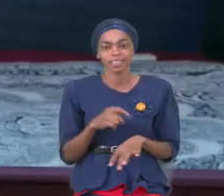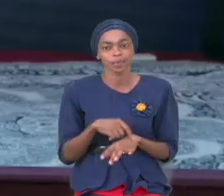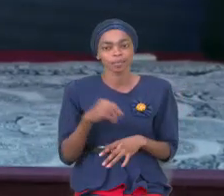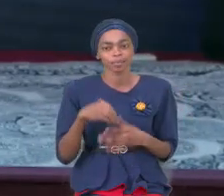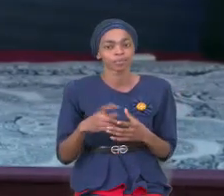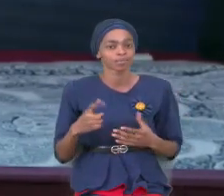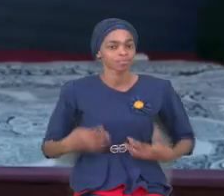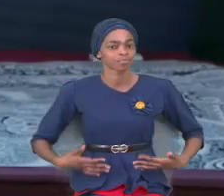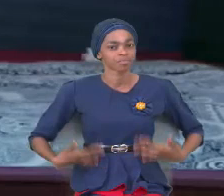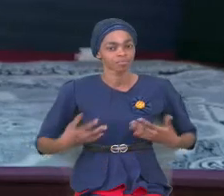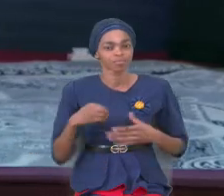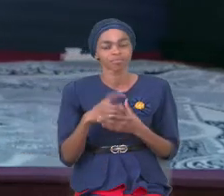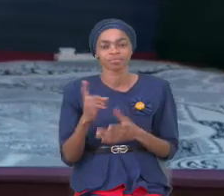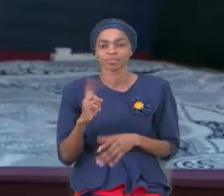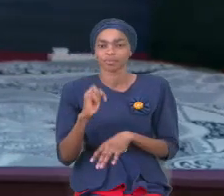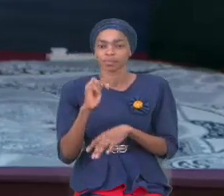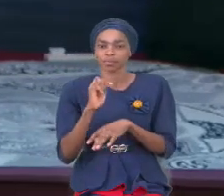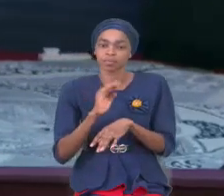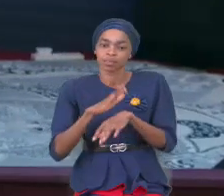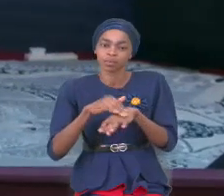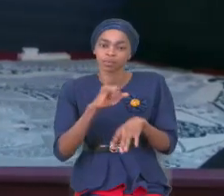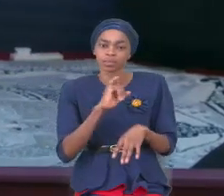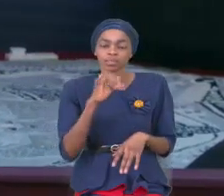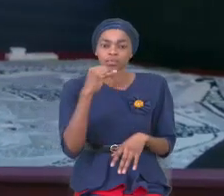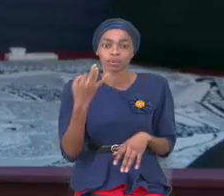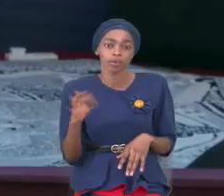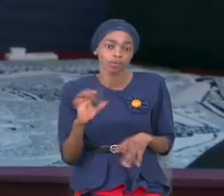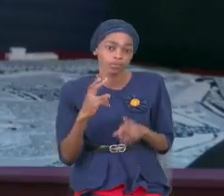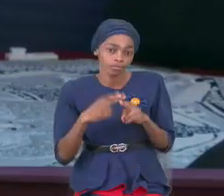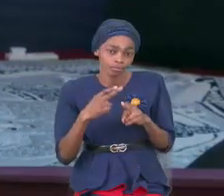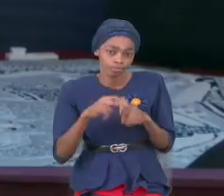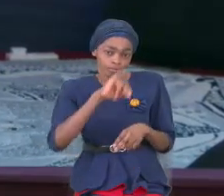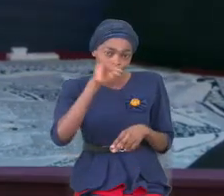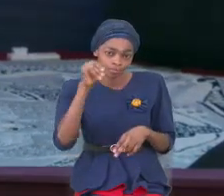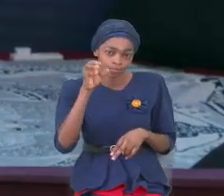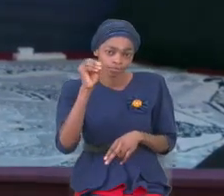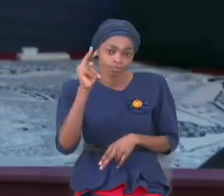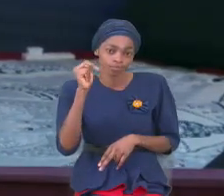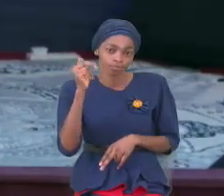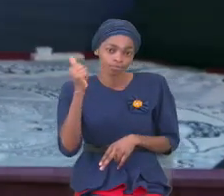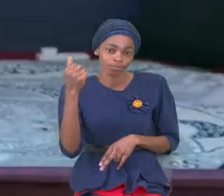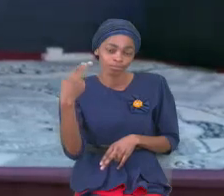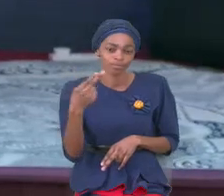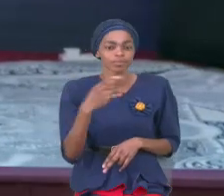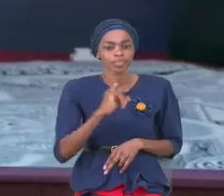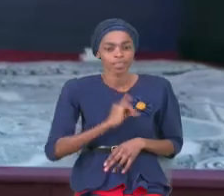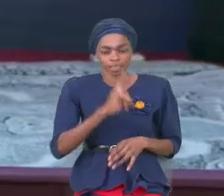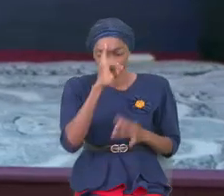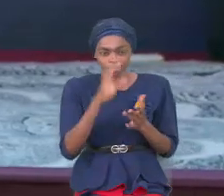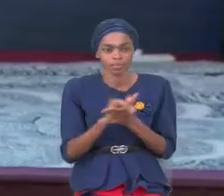in the ministry, in the calling of Jonah. And I believe it will be